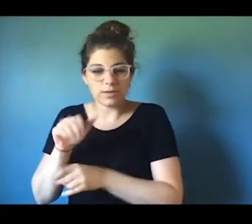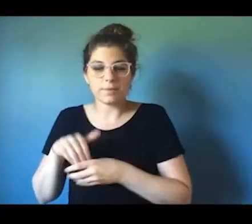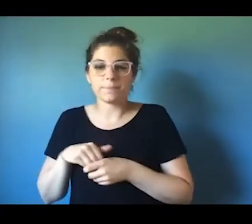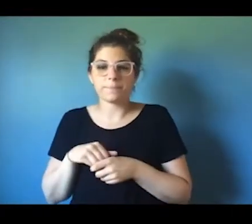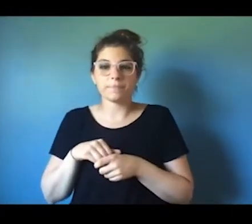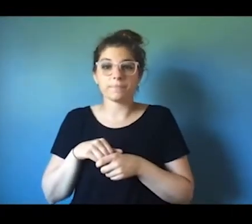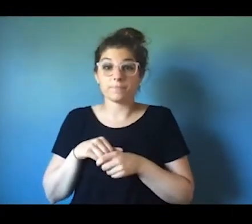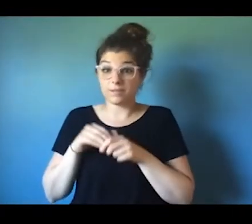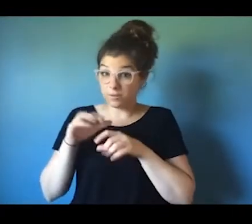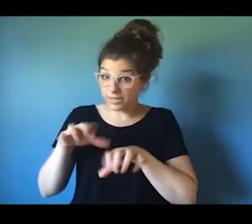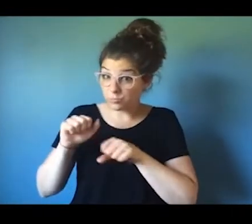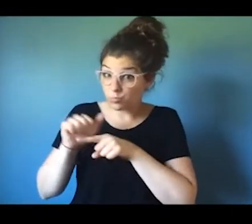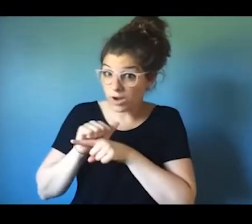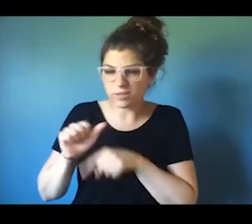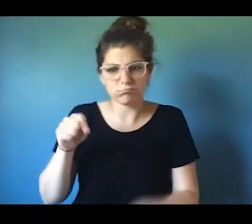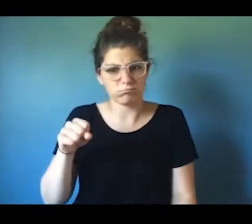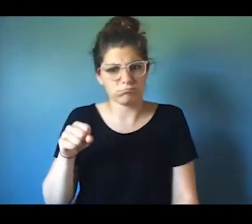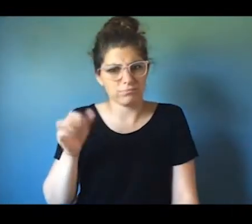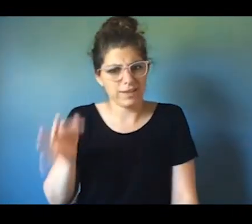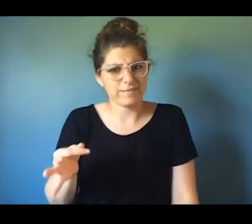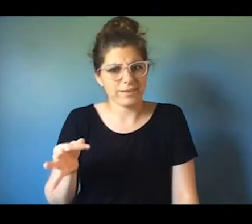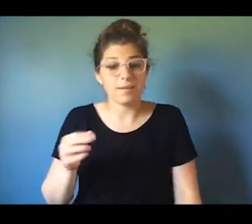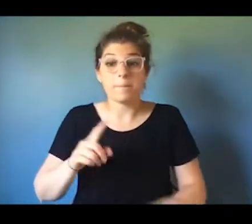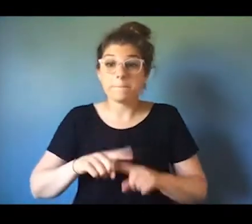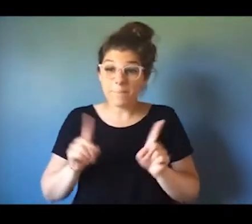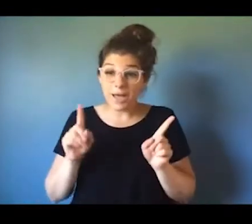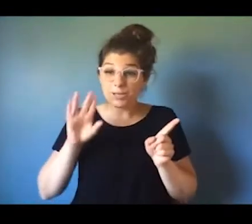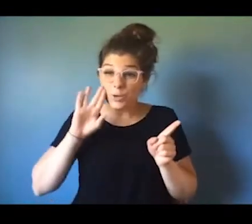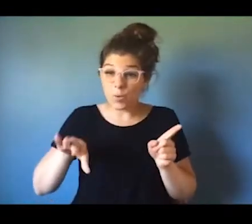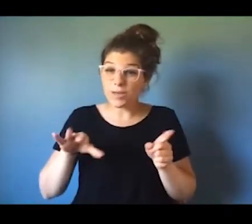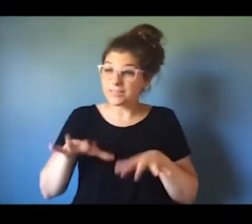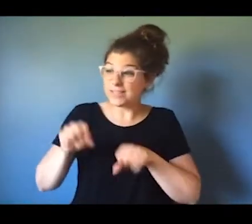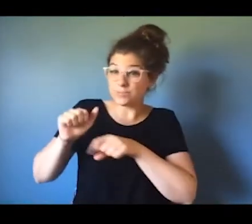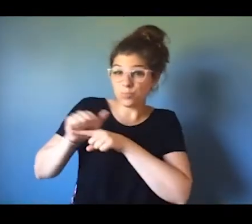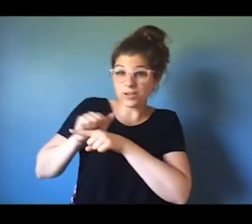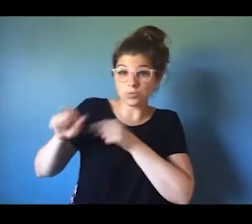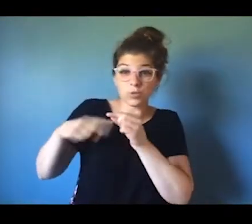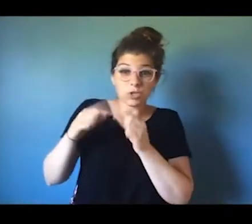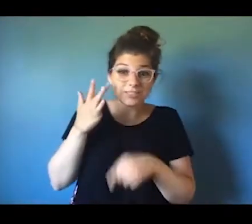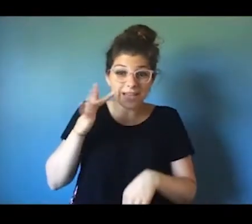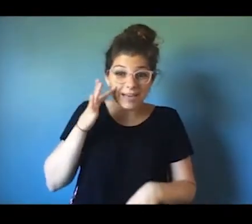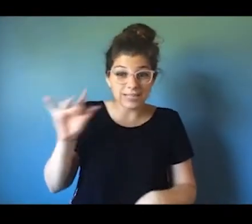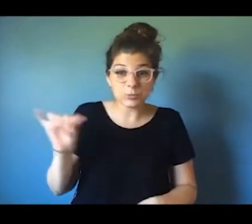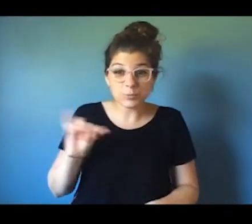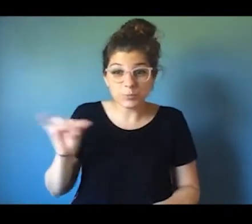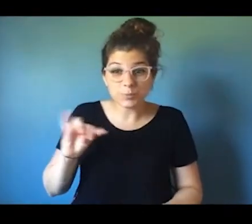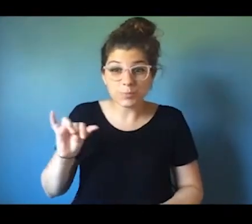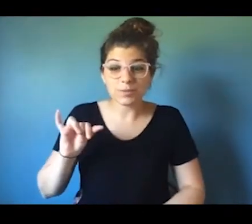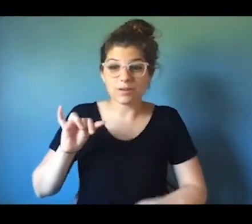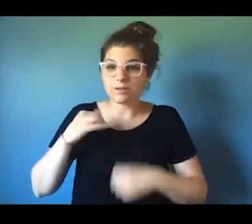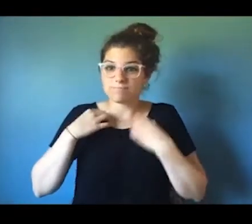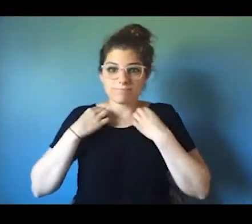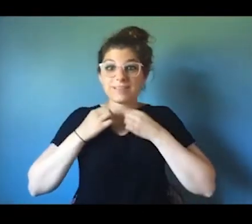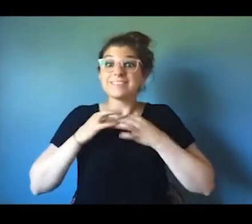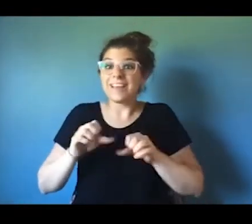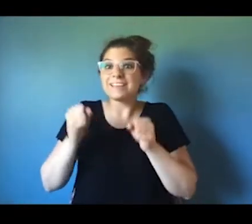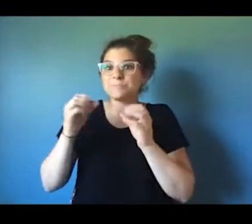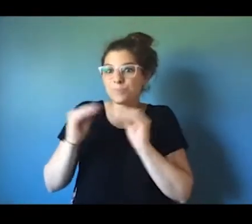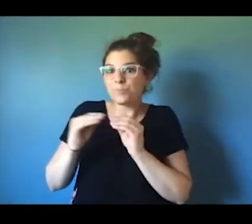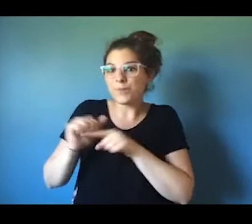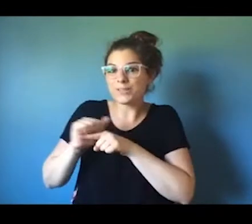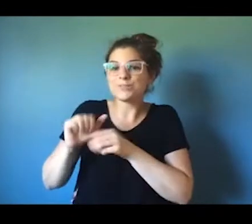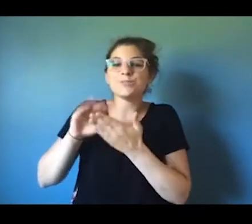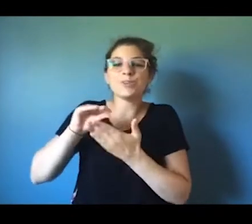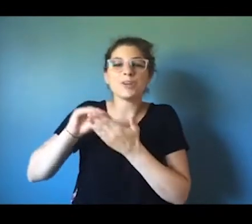the other lines that I've made around it. And does it take practice? Oh, yes. But you know what? It takes practice when you're